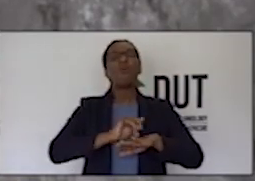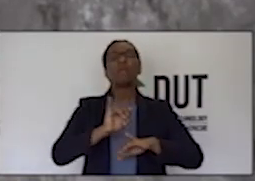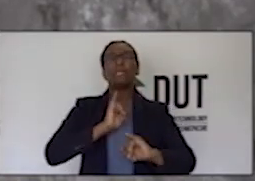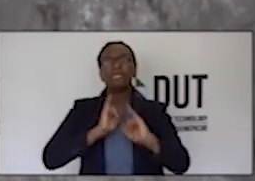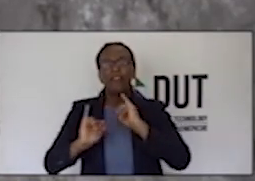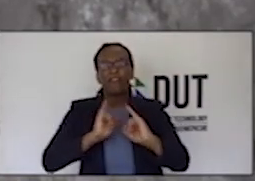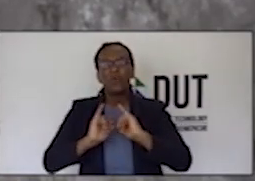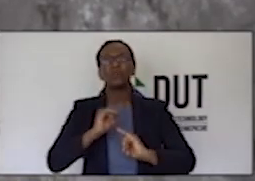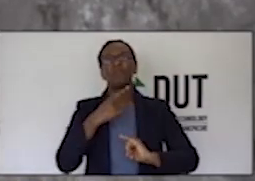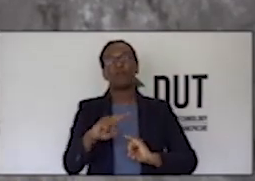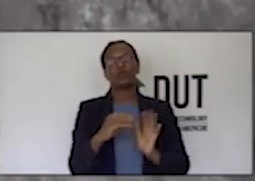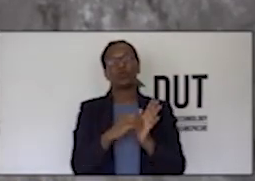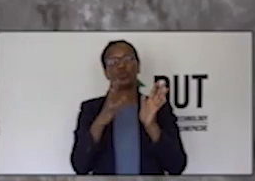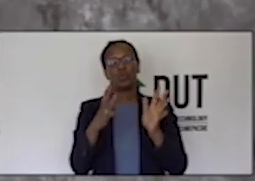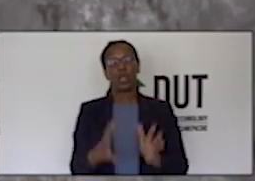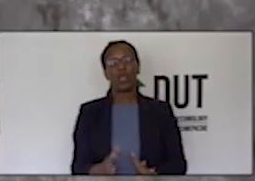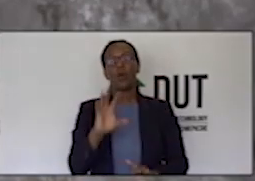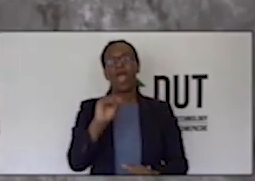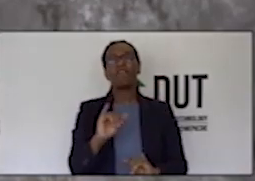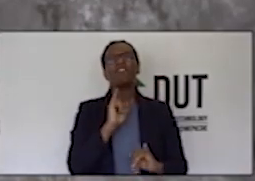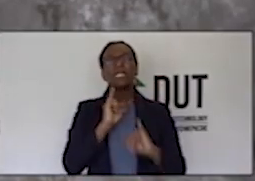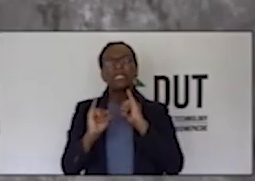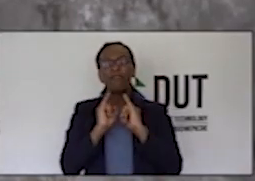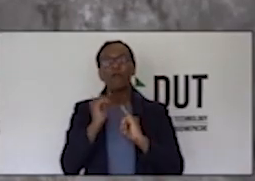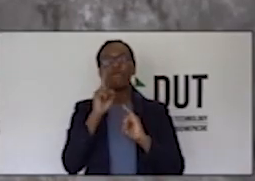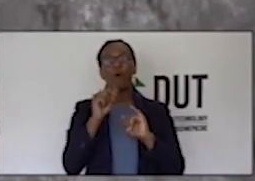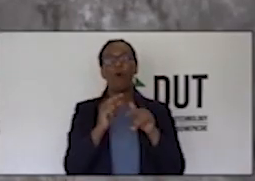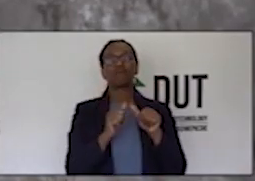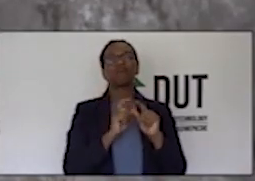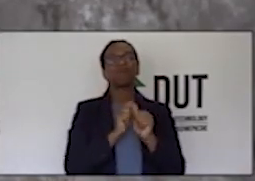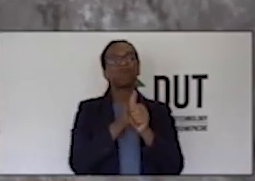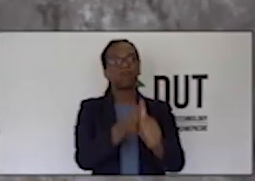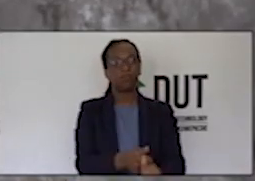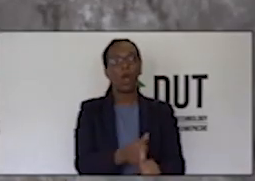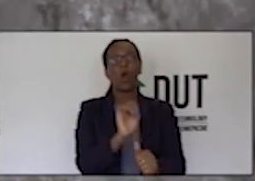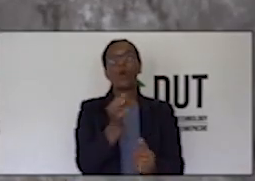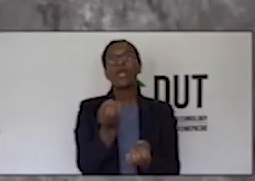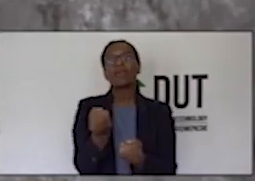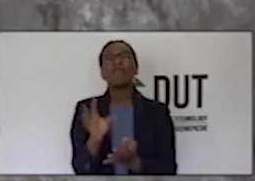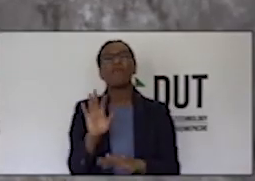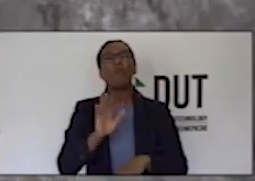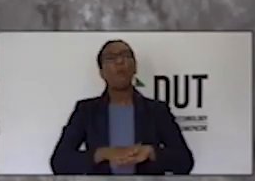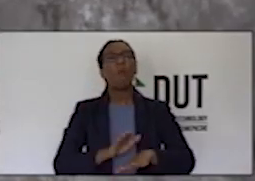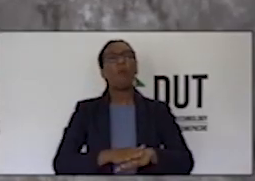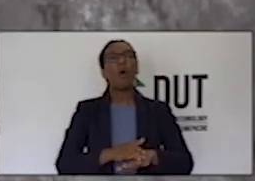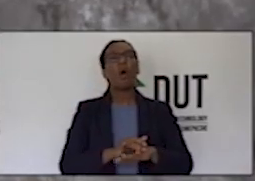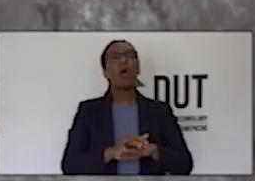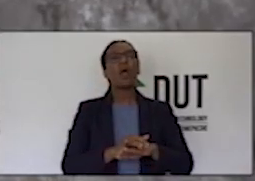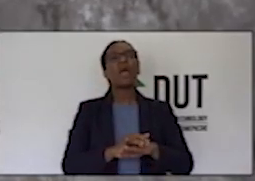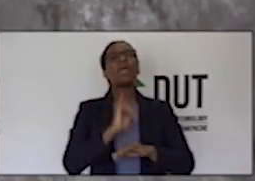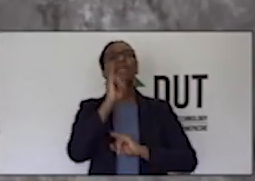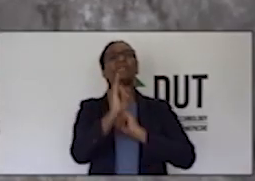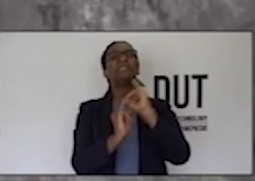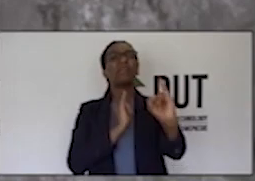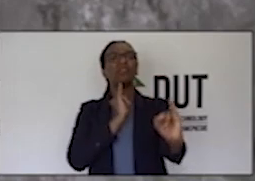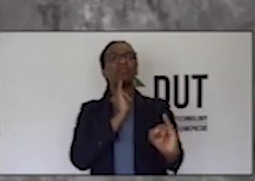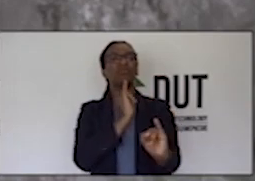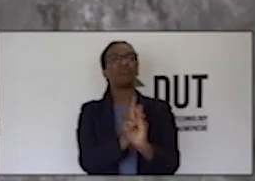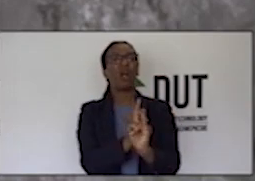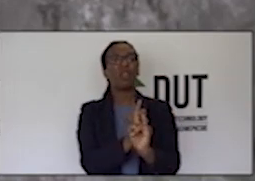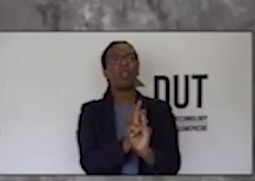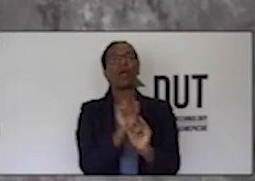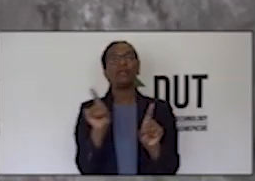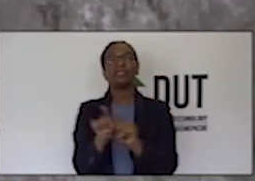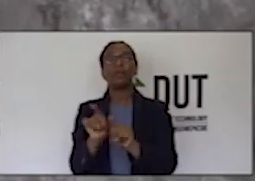who have actual interviews lined up. We also offer international and